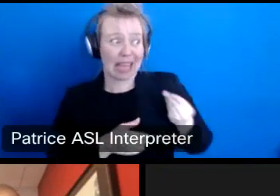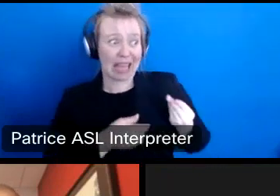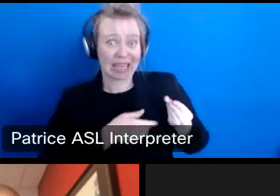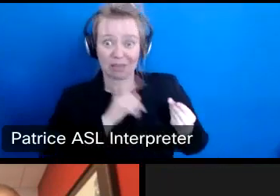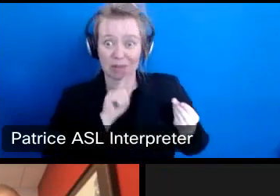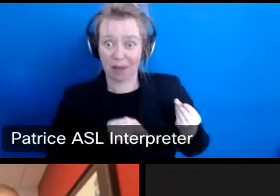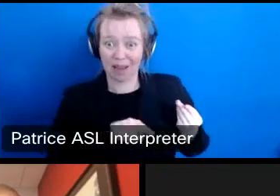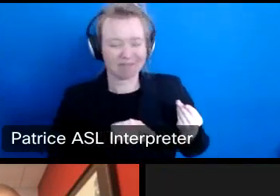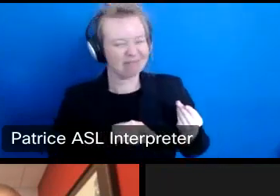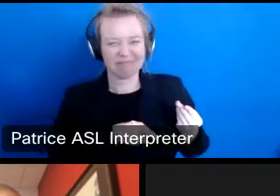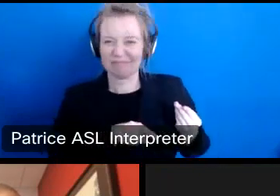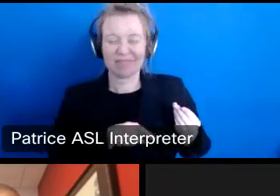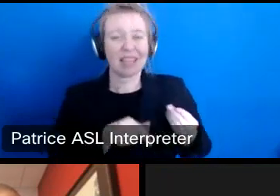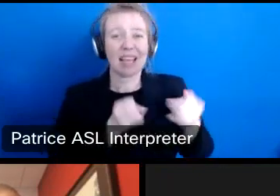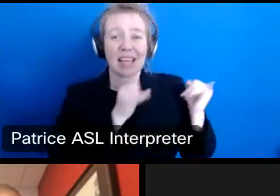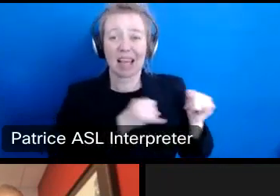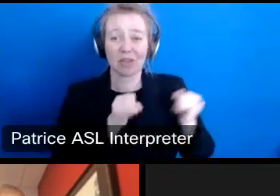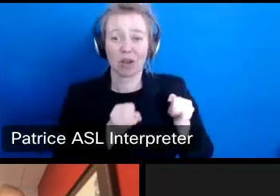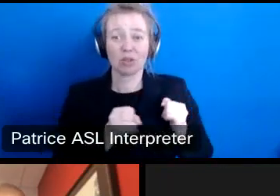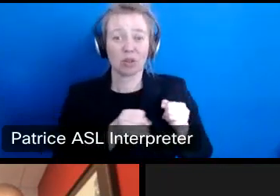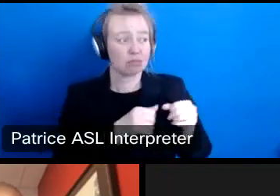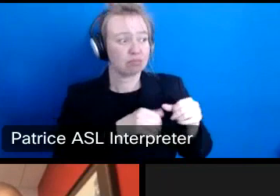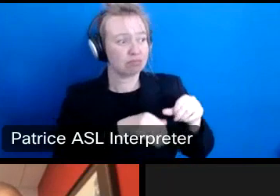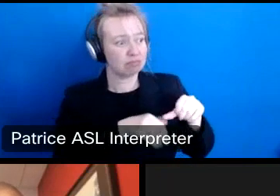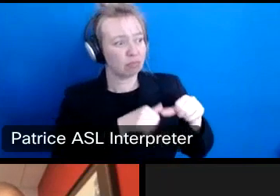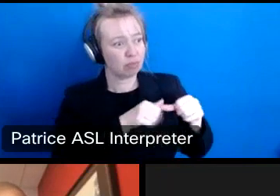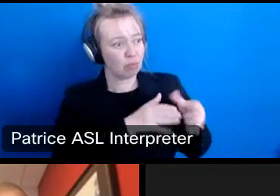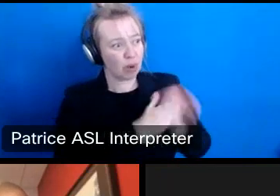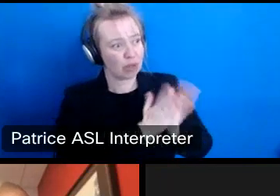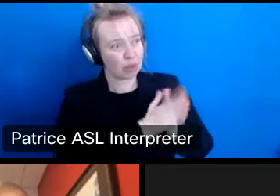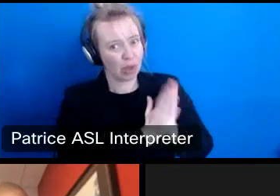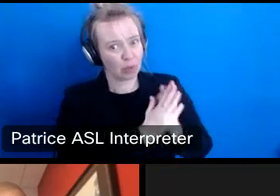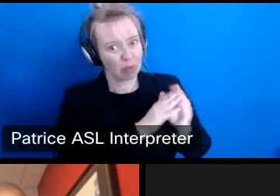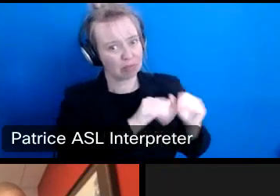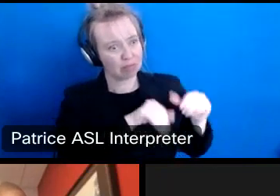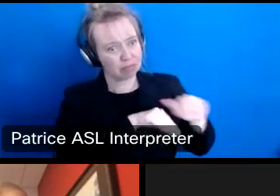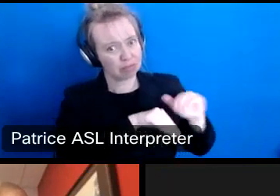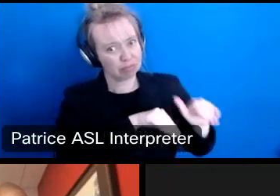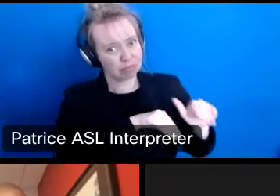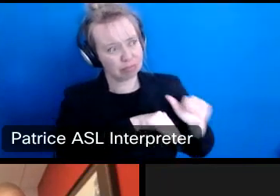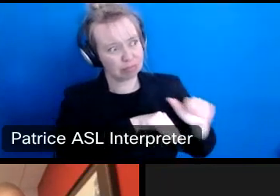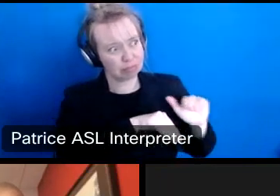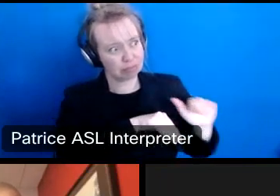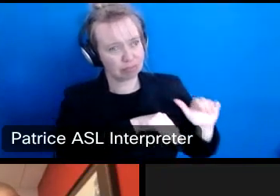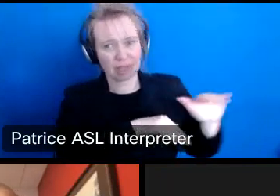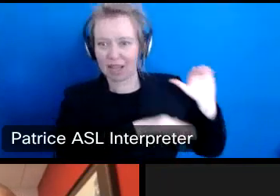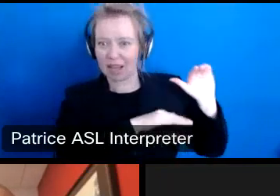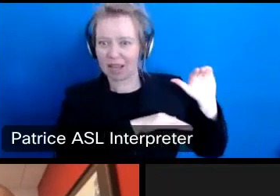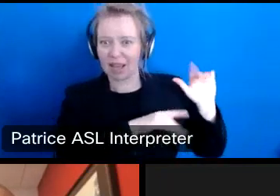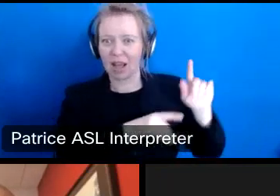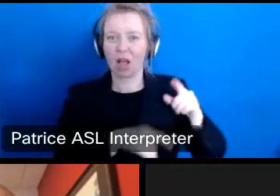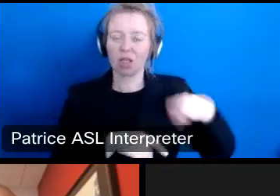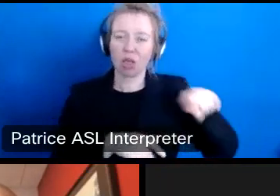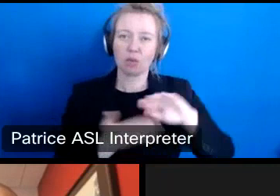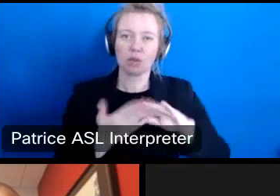so, individuals could go and put a lot of requests in. You had some neighborhoods, some communities, and some commissioners that may not have been as active. And so they didn't get